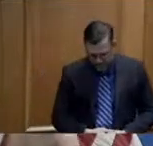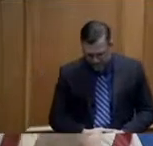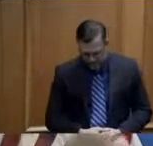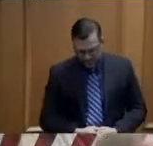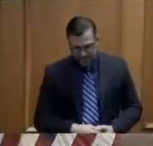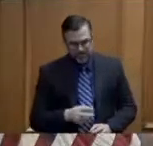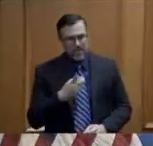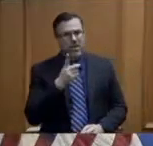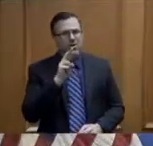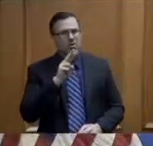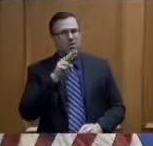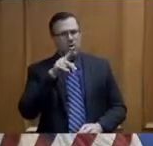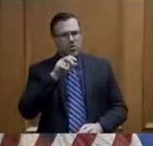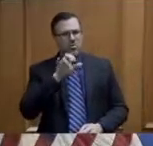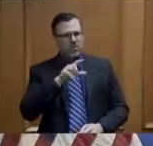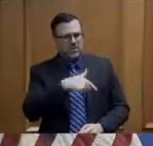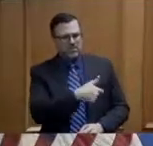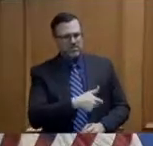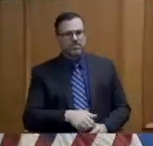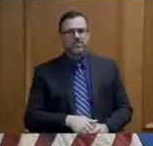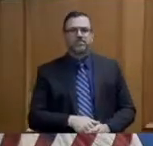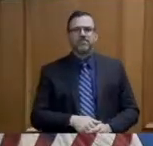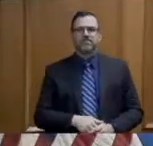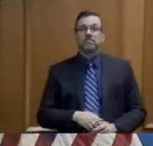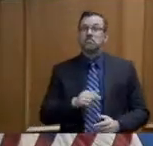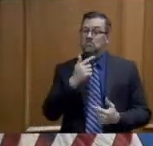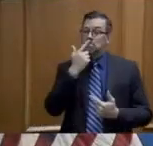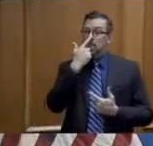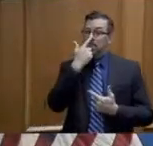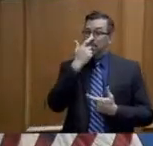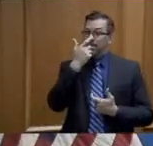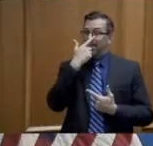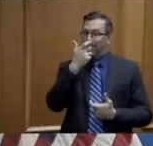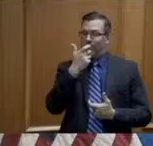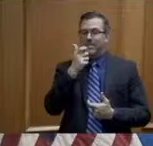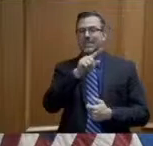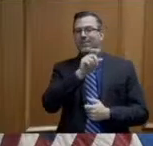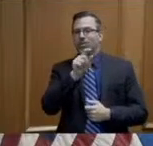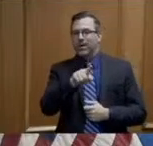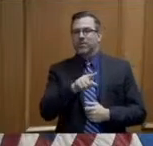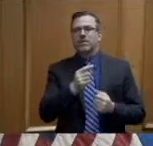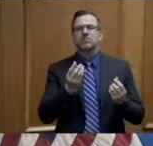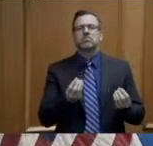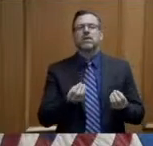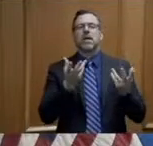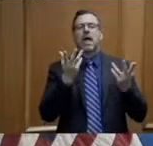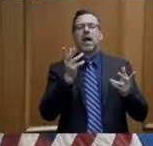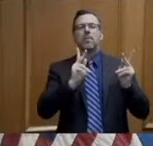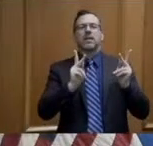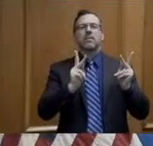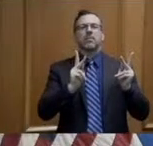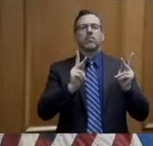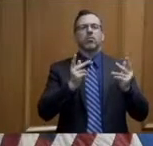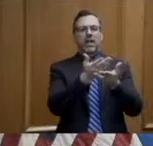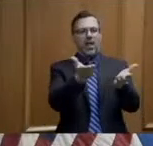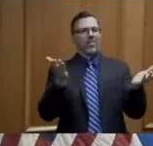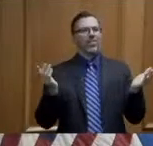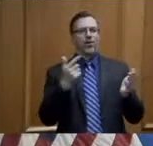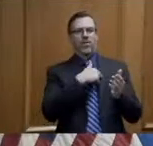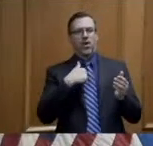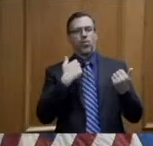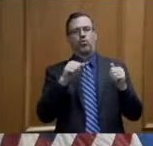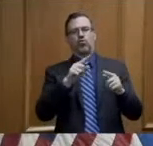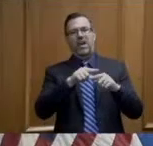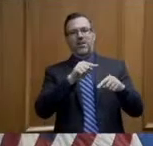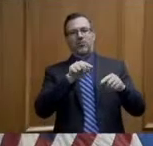Dr. Piercy answer that. So it's actually an interesting question about how many people are out there that we're tracing.